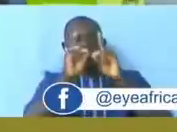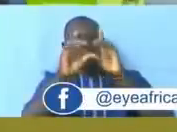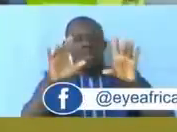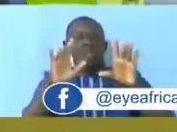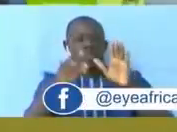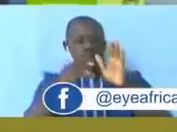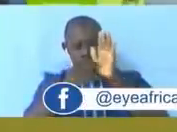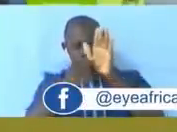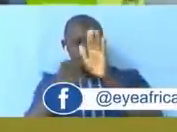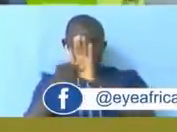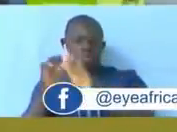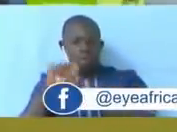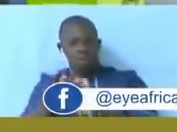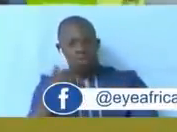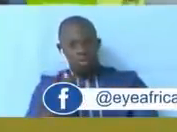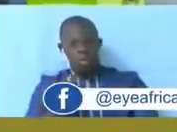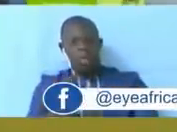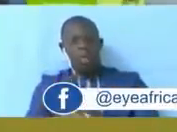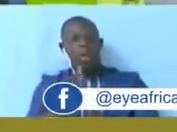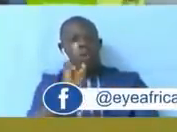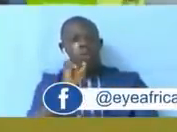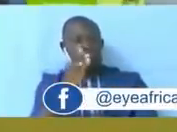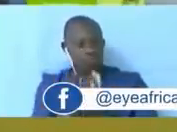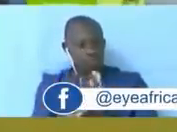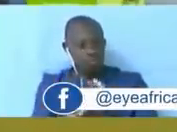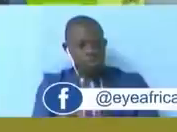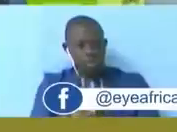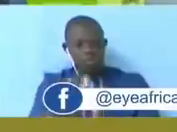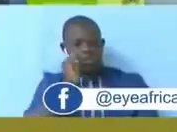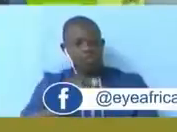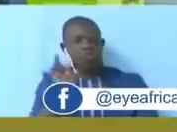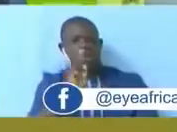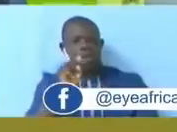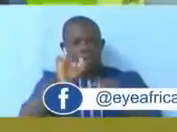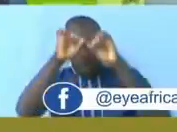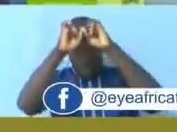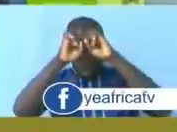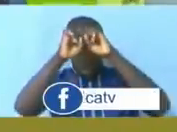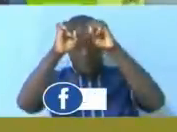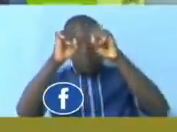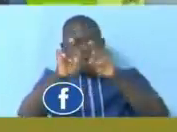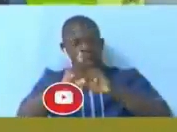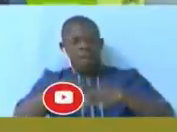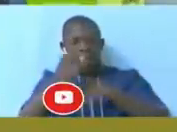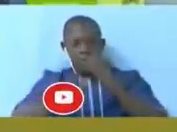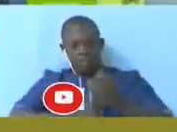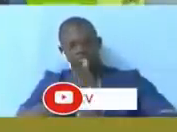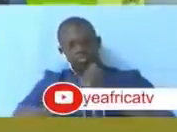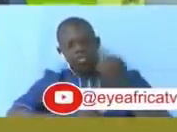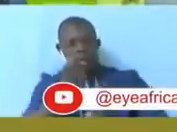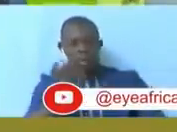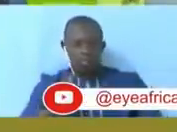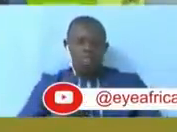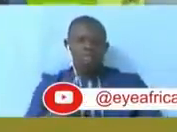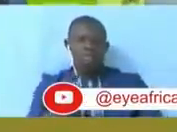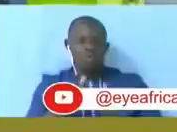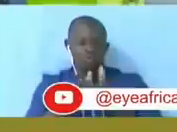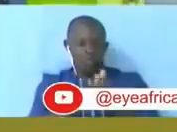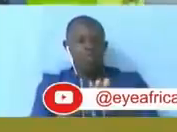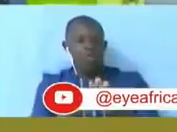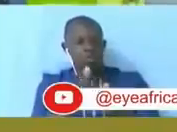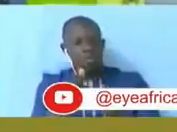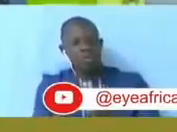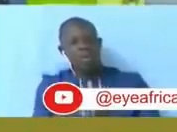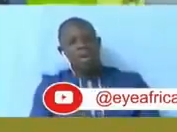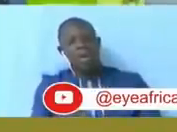yitande wolem nyindi ko democracy lebe bankoka but in reality it was a dictatorship barto nyato nya tajire mararo lebe kerin nungotumo and the